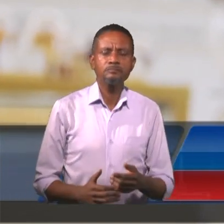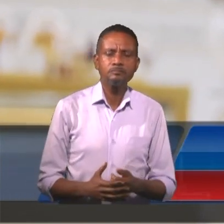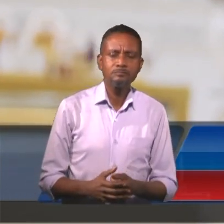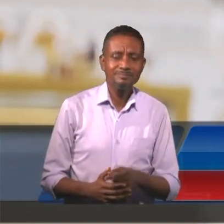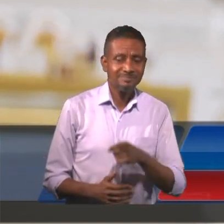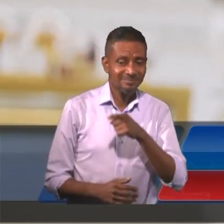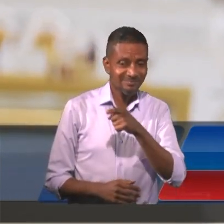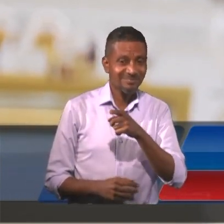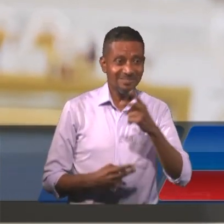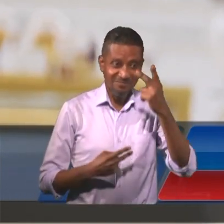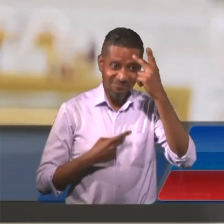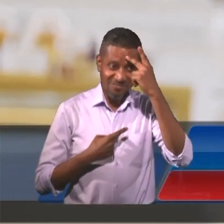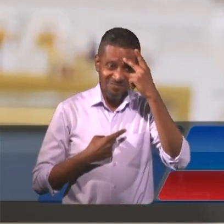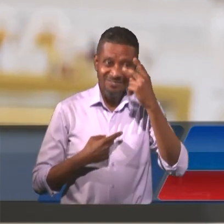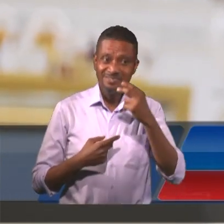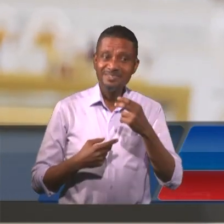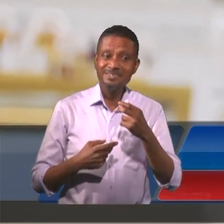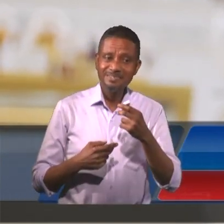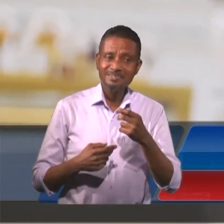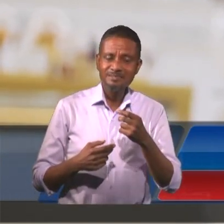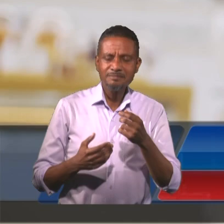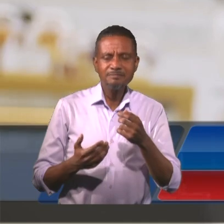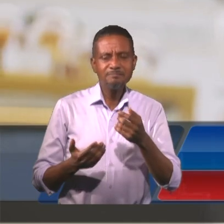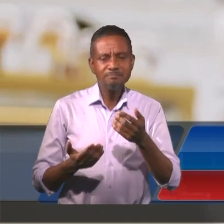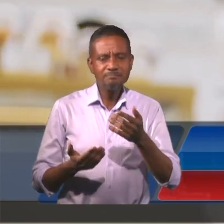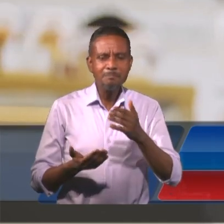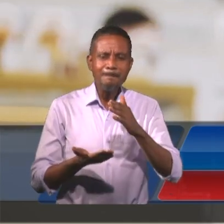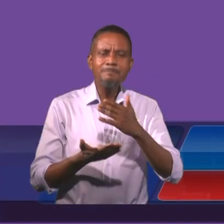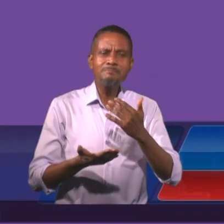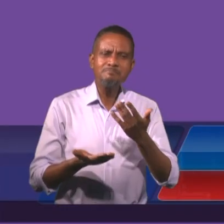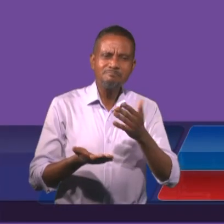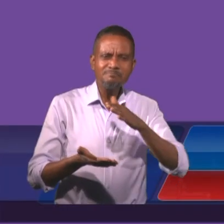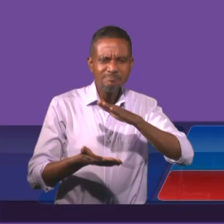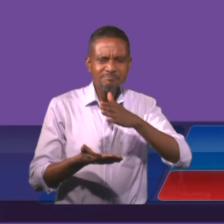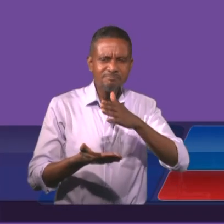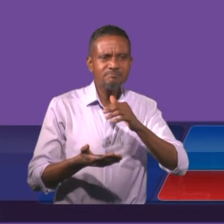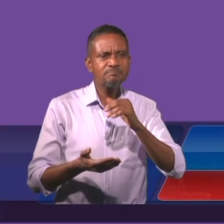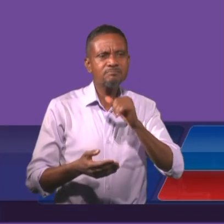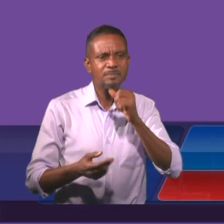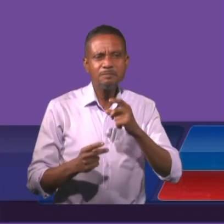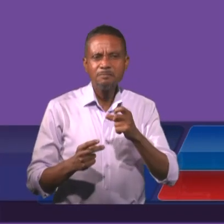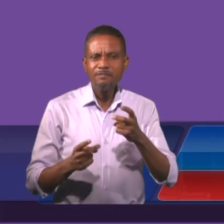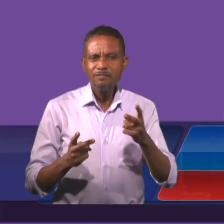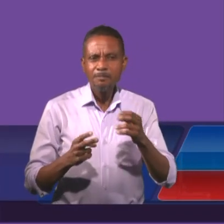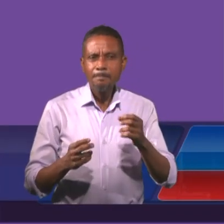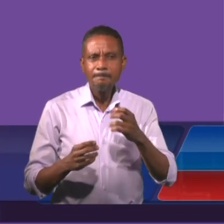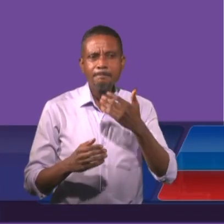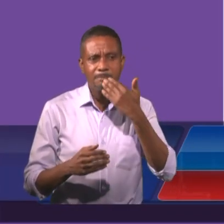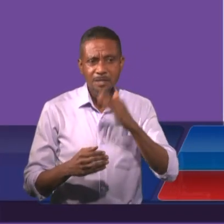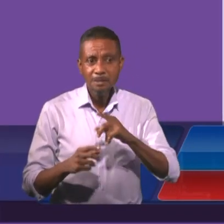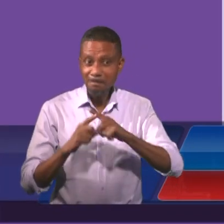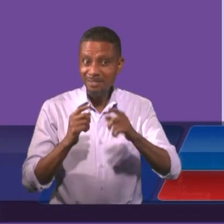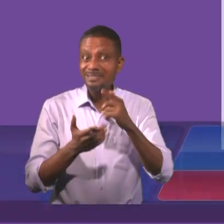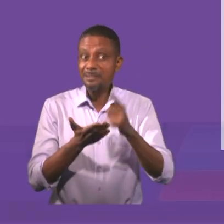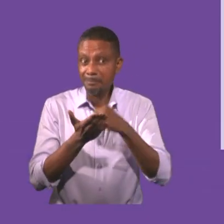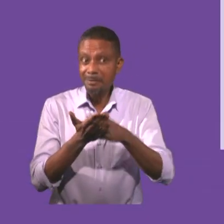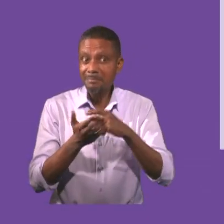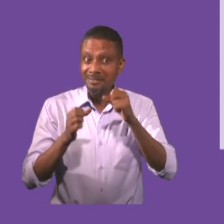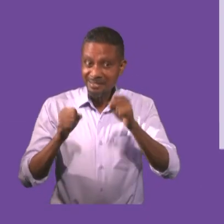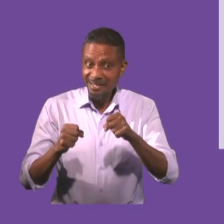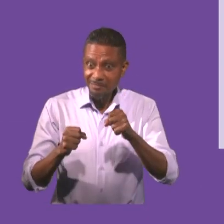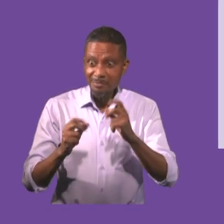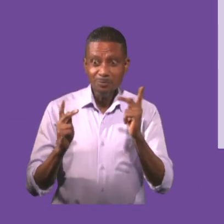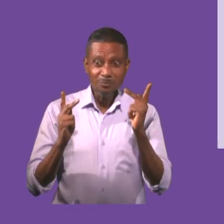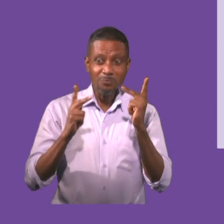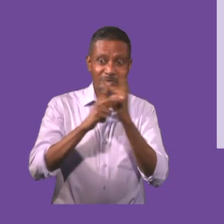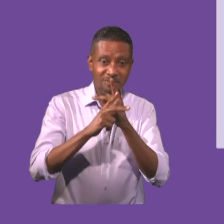can occasionally cause more severe cases and even death. The most common symptoms of dengue are high fever,